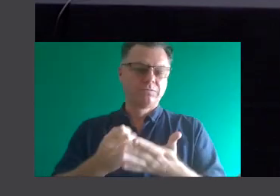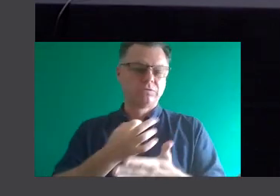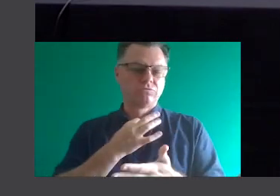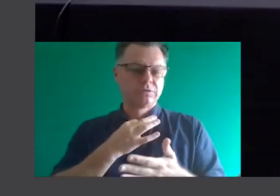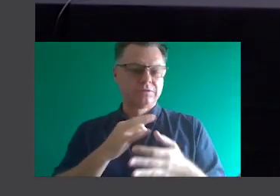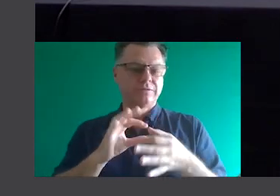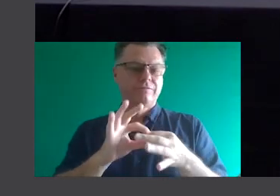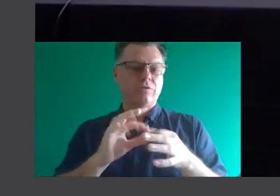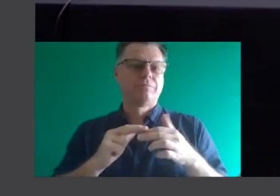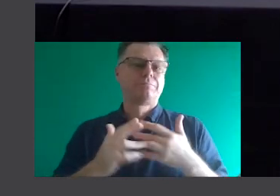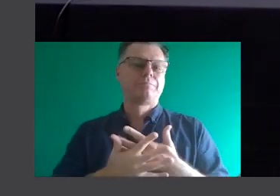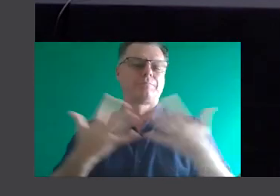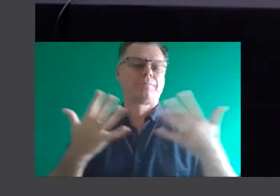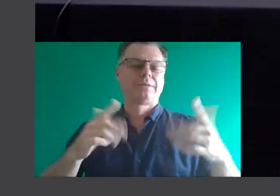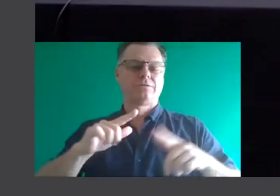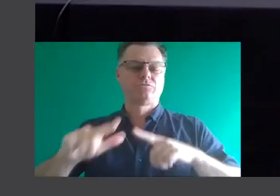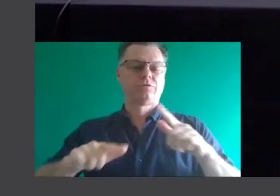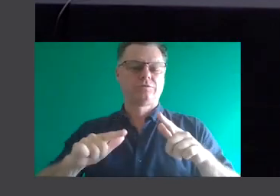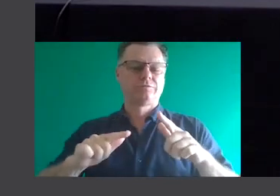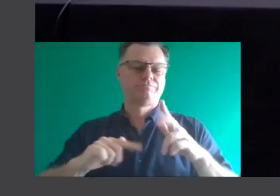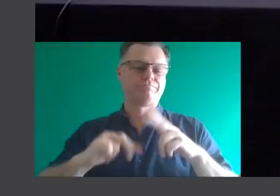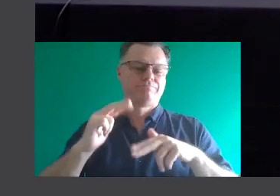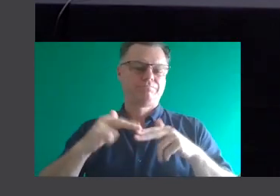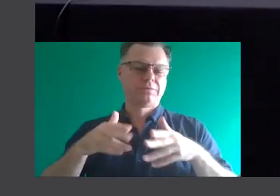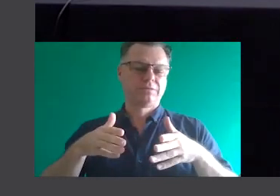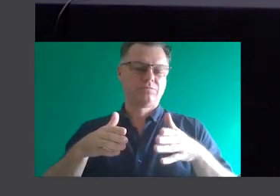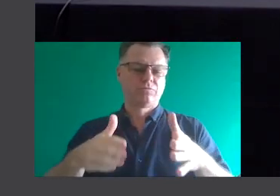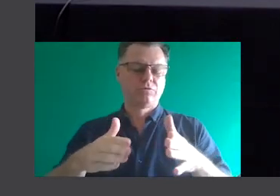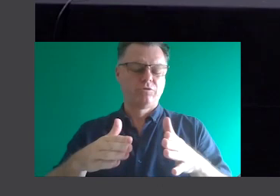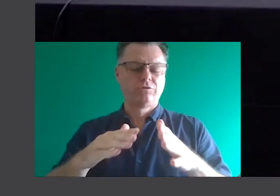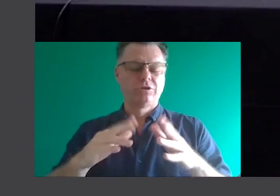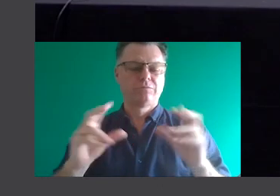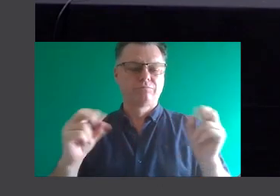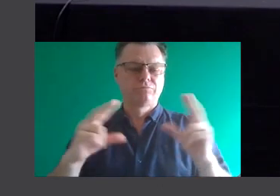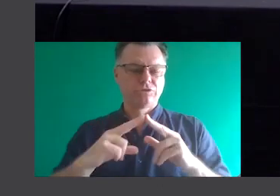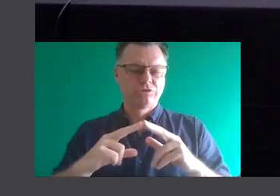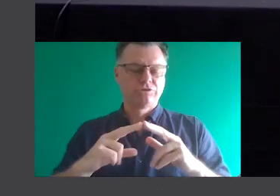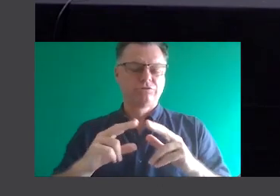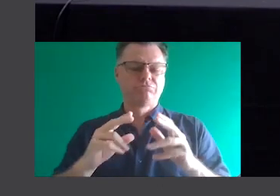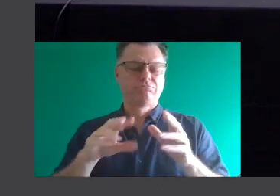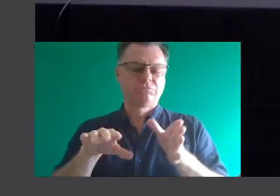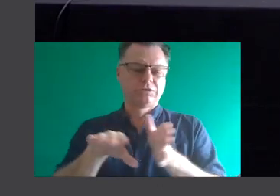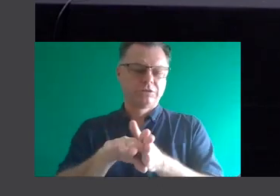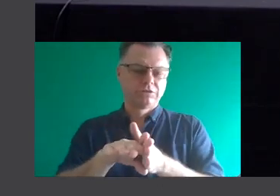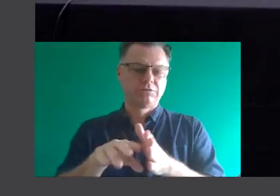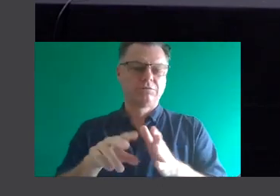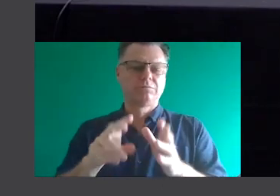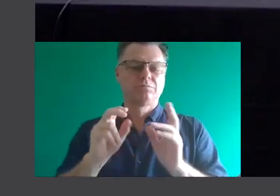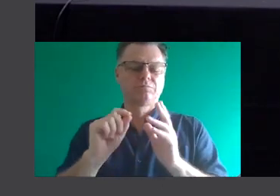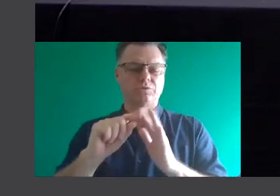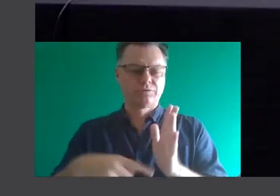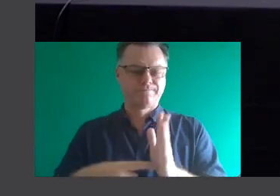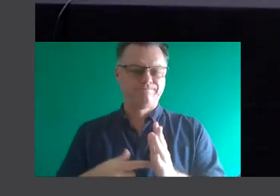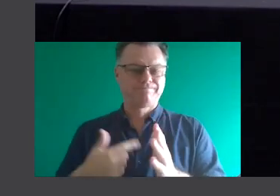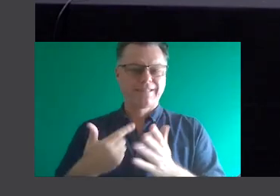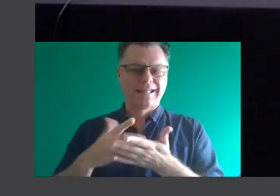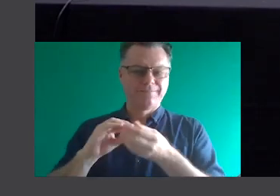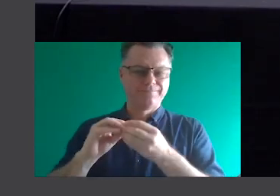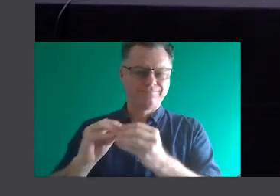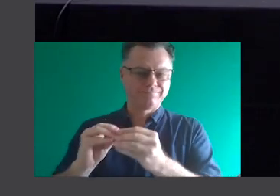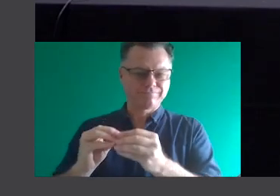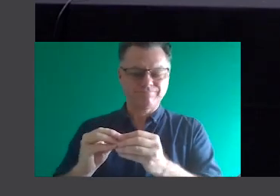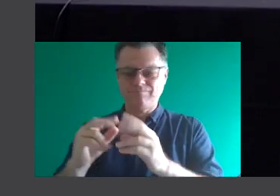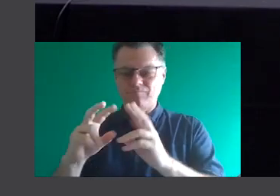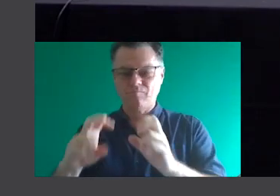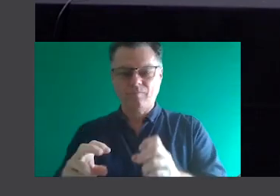report into corruption risks associated with major transport infrastructure projects. In developing this